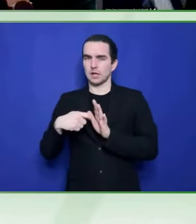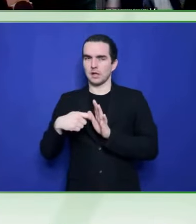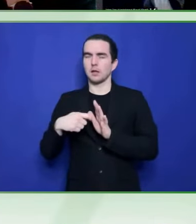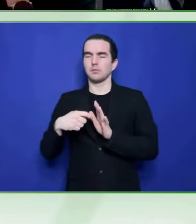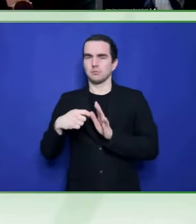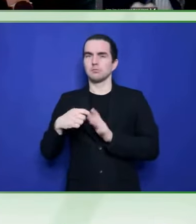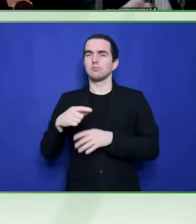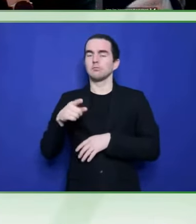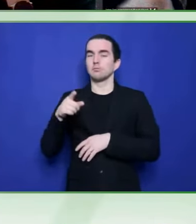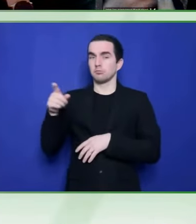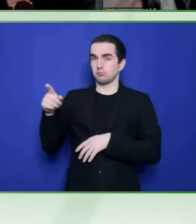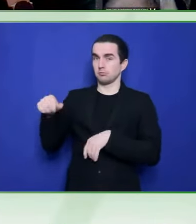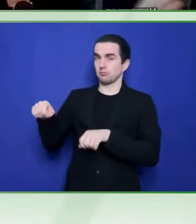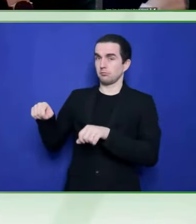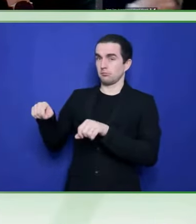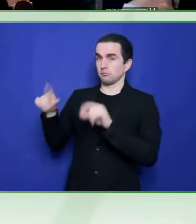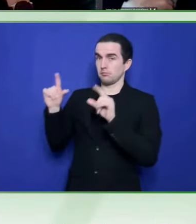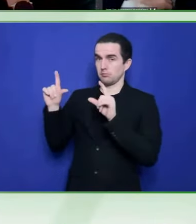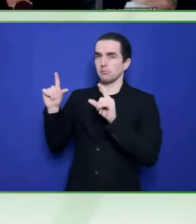public transport.